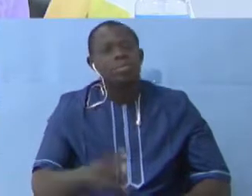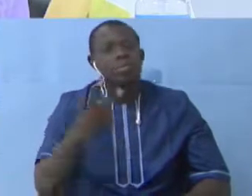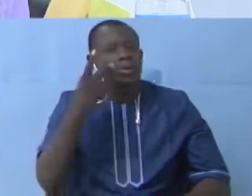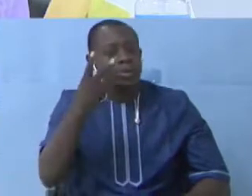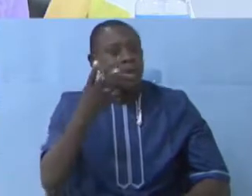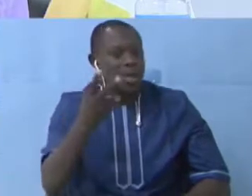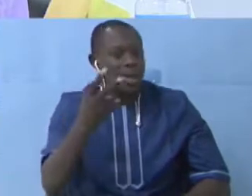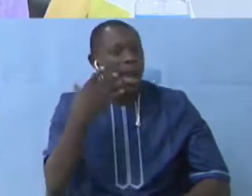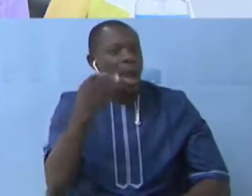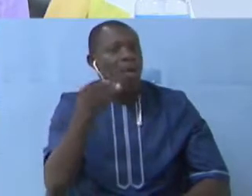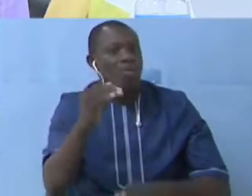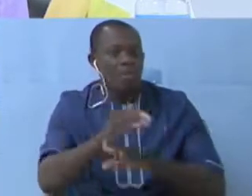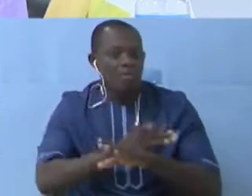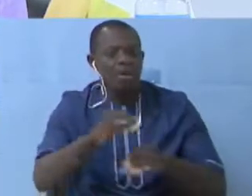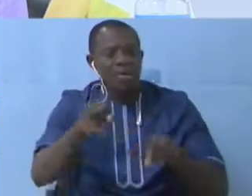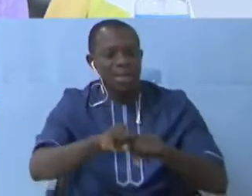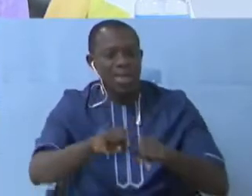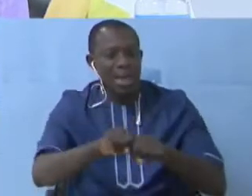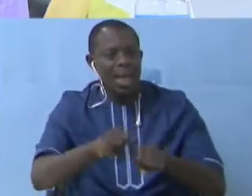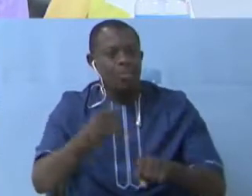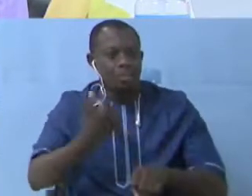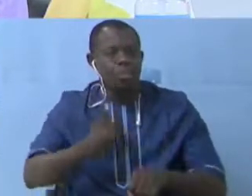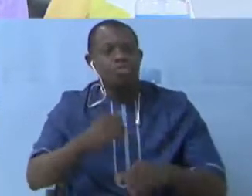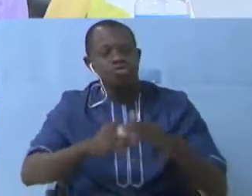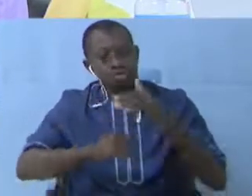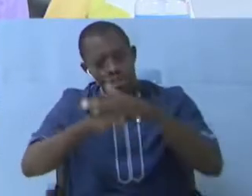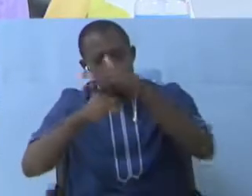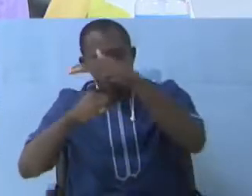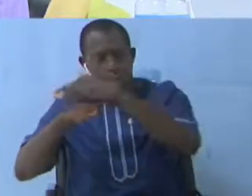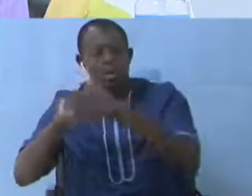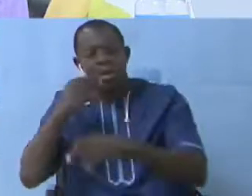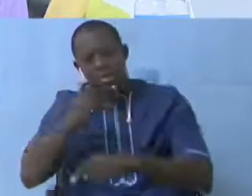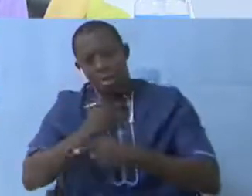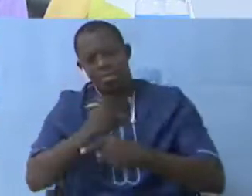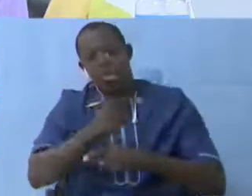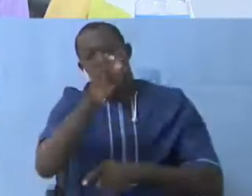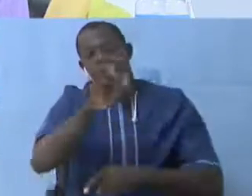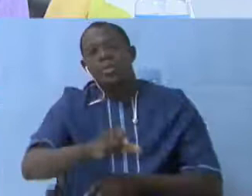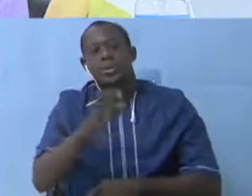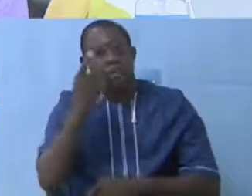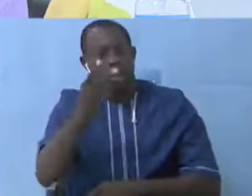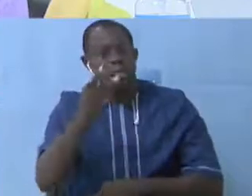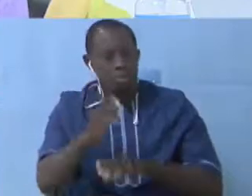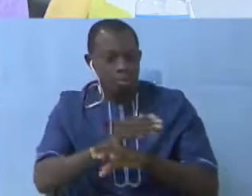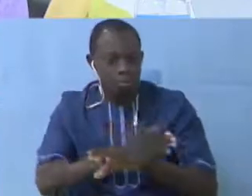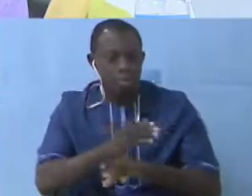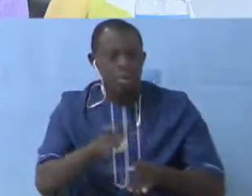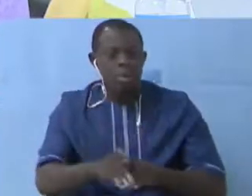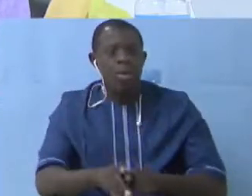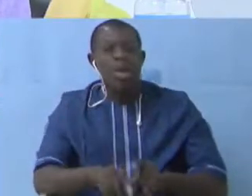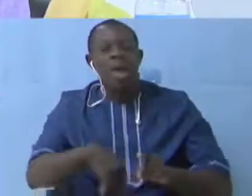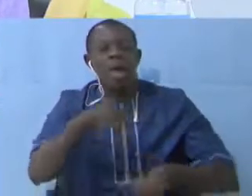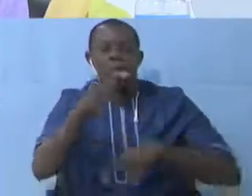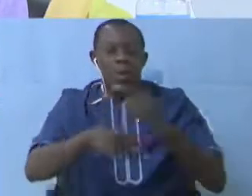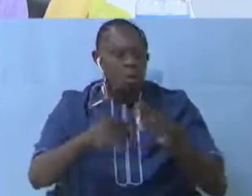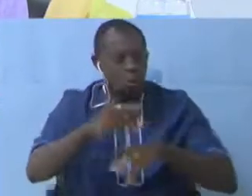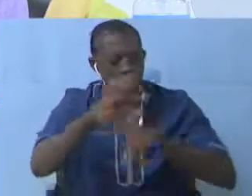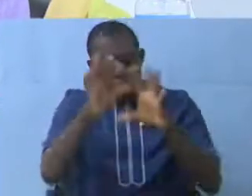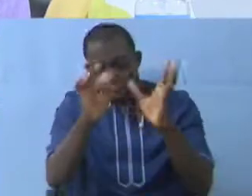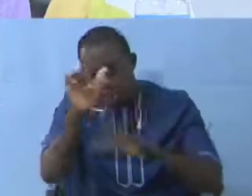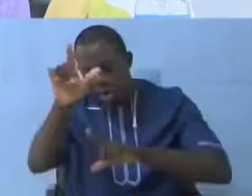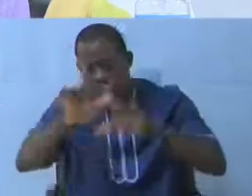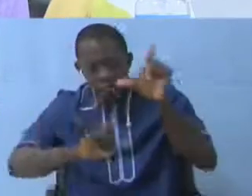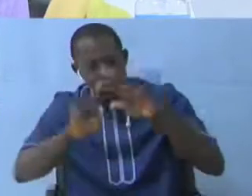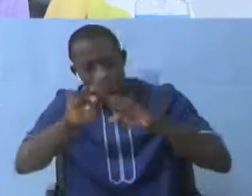support Gambians. gis nañ ci jamono noteel boobu yëpp naka nga xamee noonu la Sénégalais yi di dimbalee Gambien yi. All levels. ci fànn